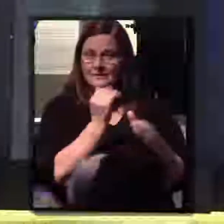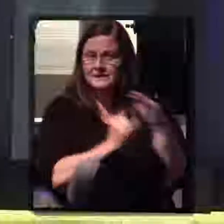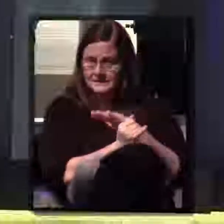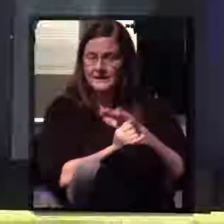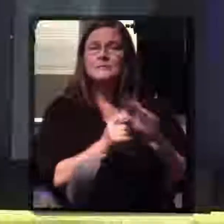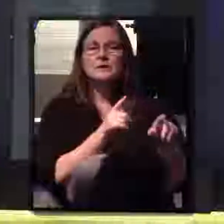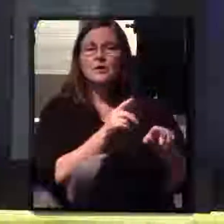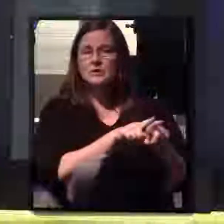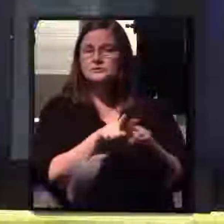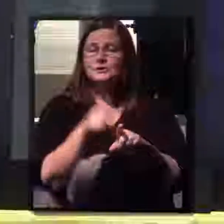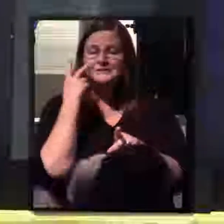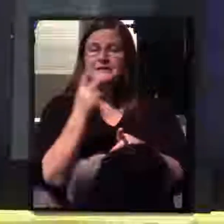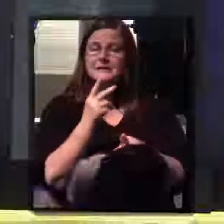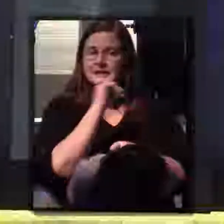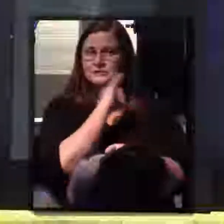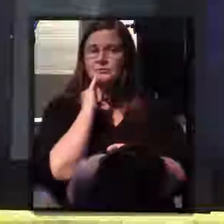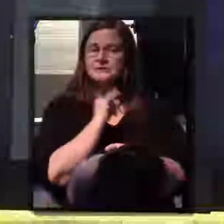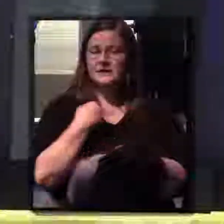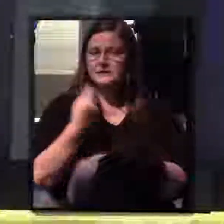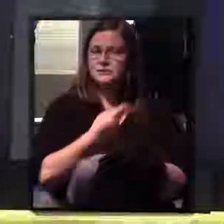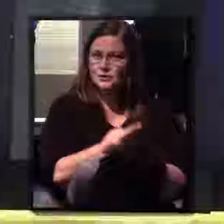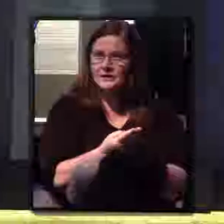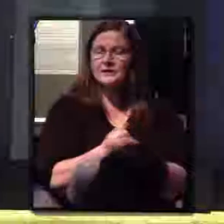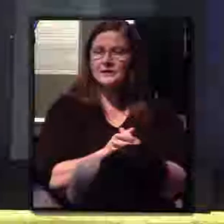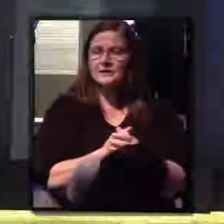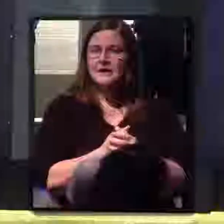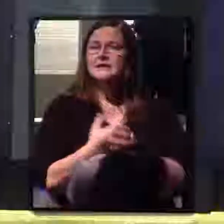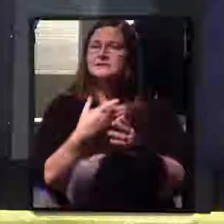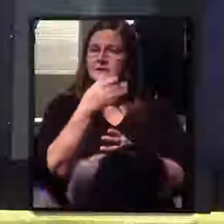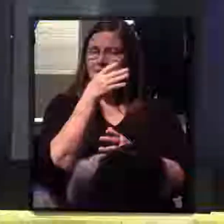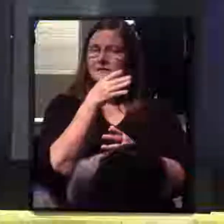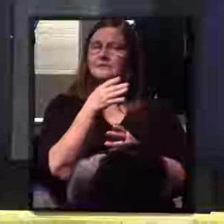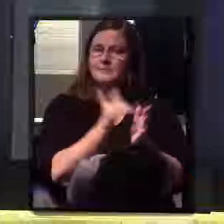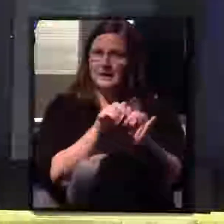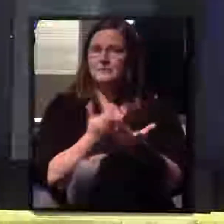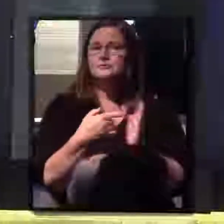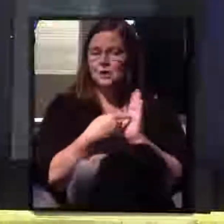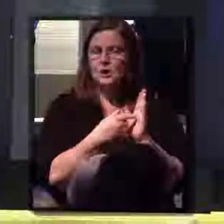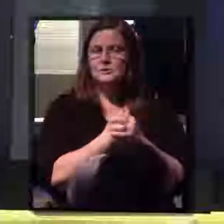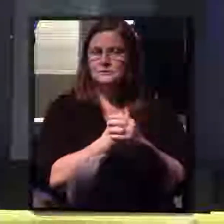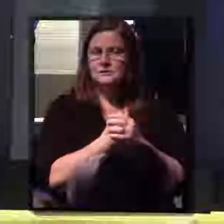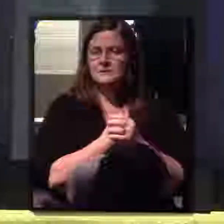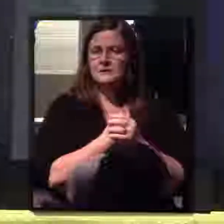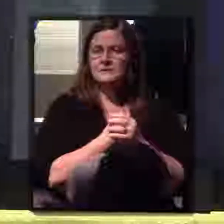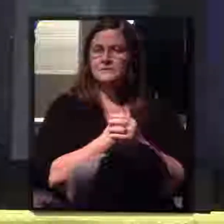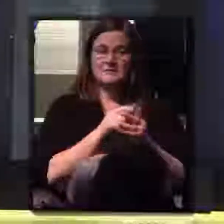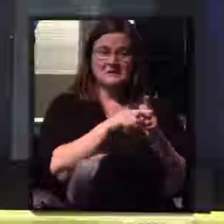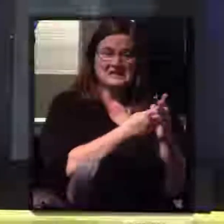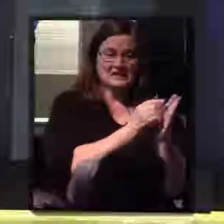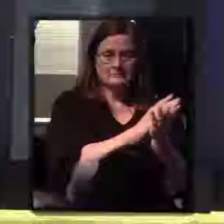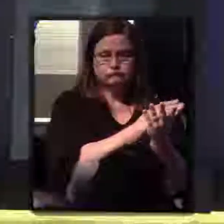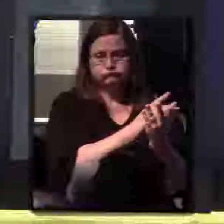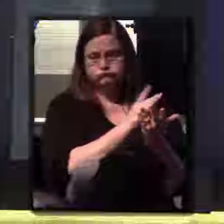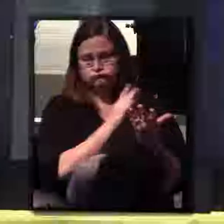see in the book of Isaiah itself, but we see it also in Israel's history as it is revealed to us by